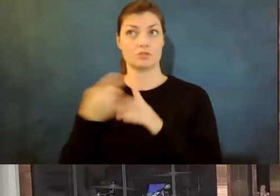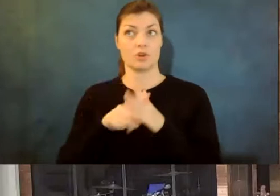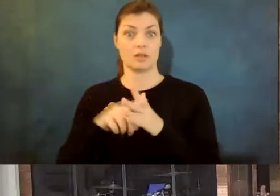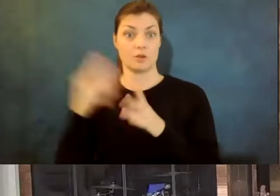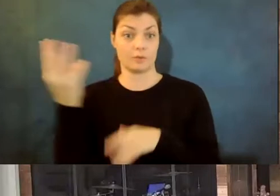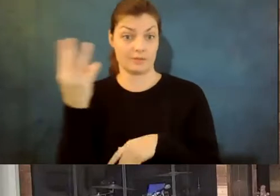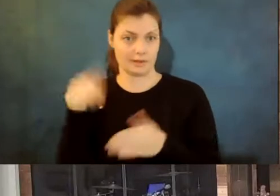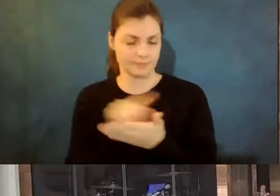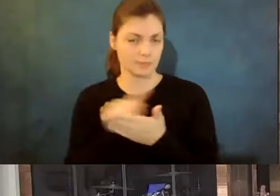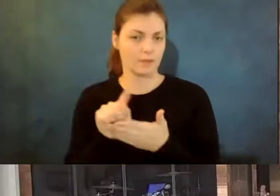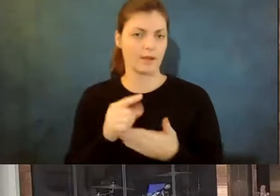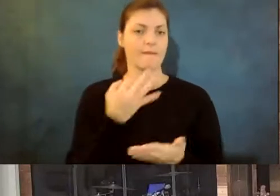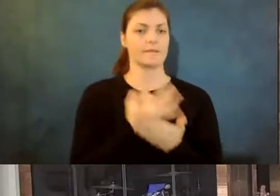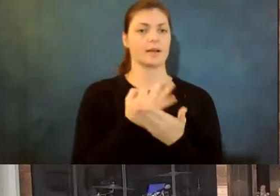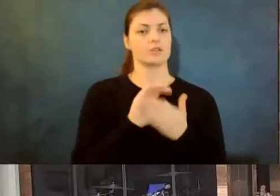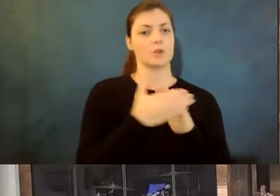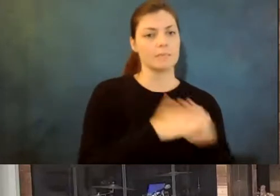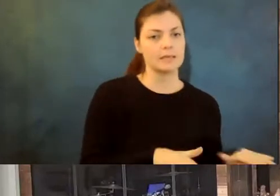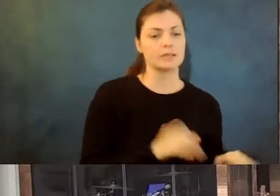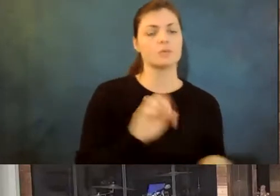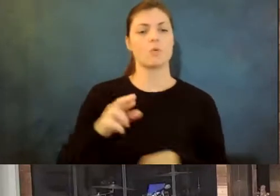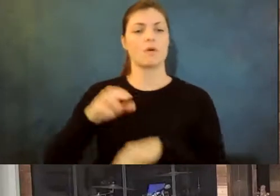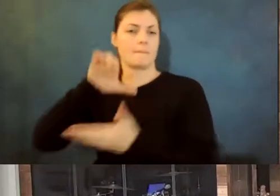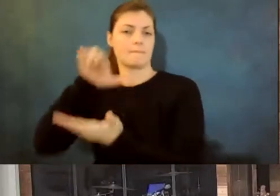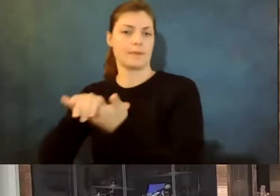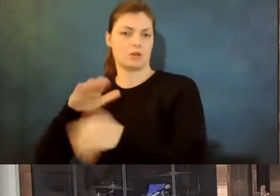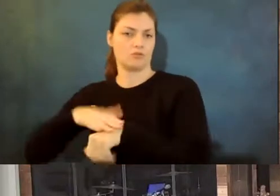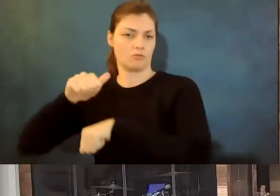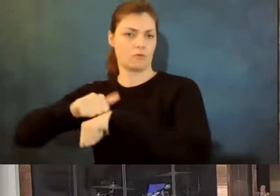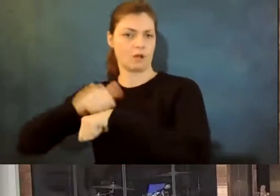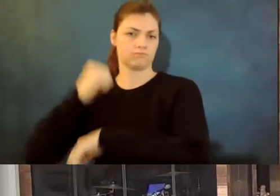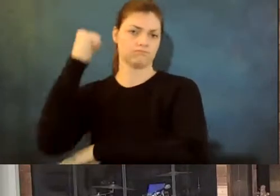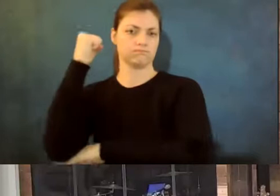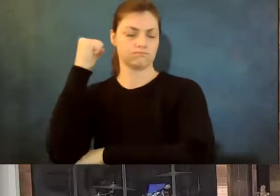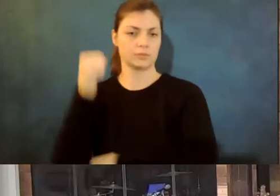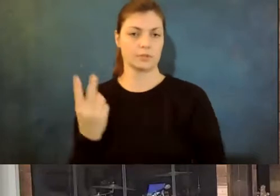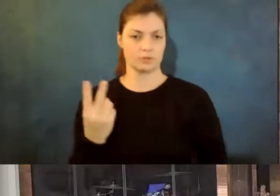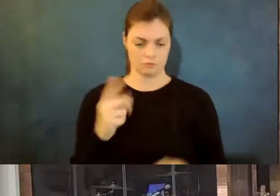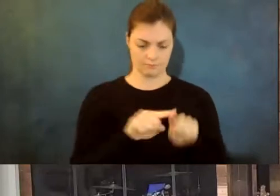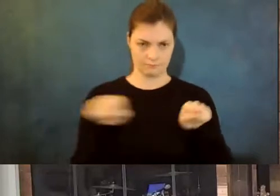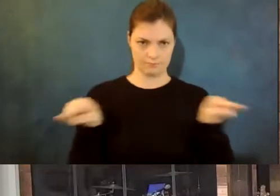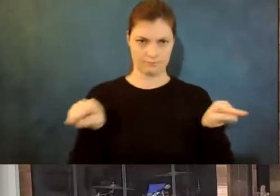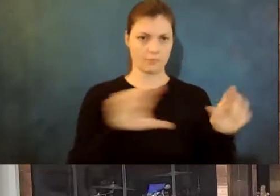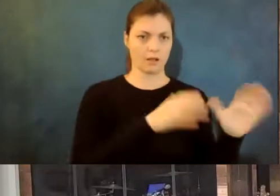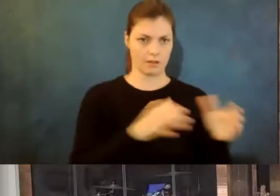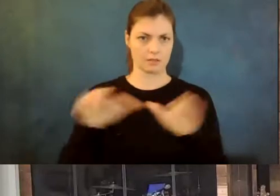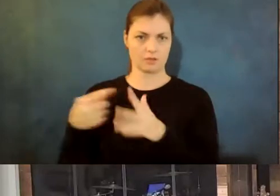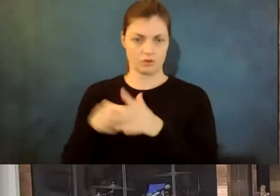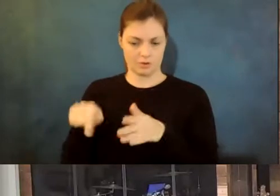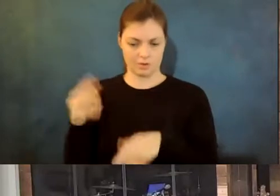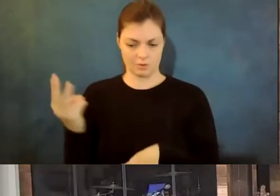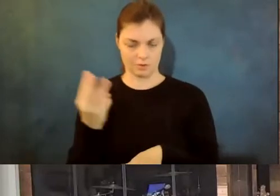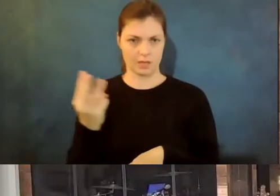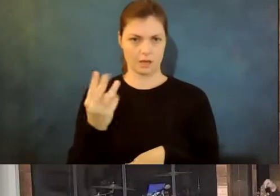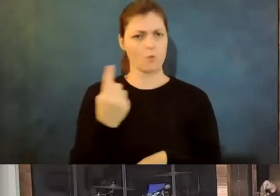this week, Financial Peace and Marriage on the Rock. Those two classes are starting up this week. And there are two classes, I believe, starting